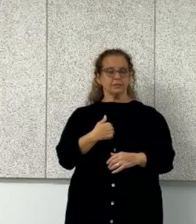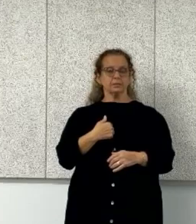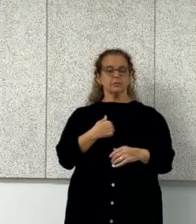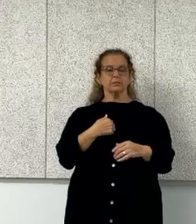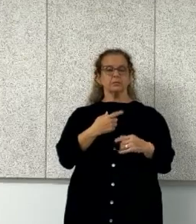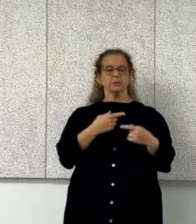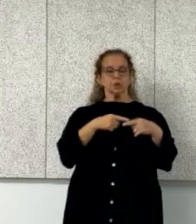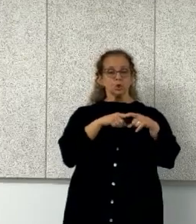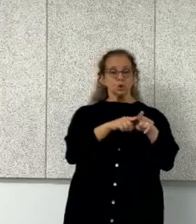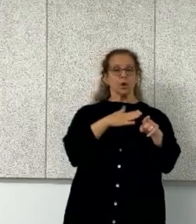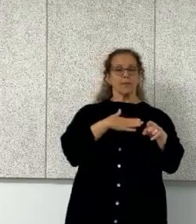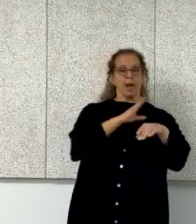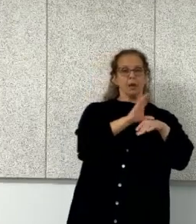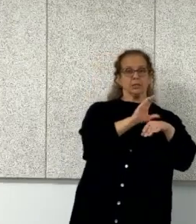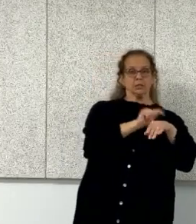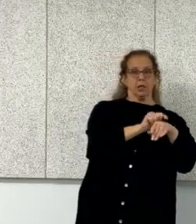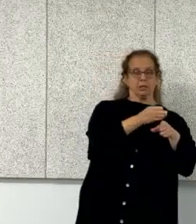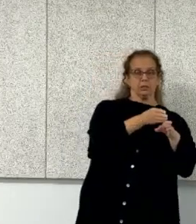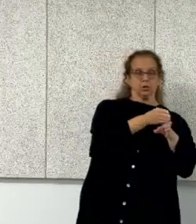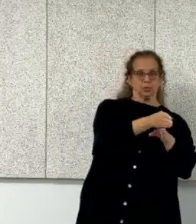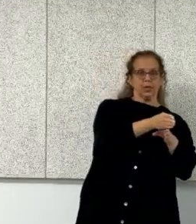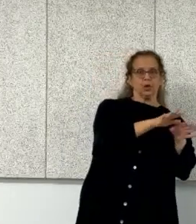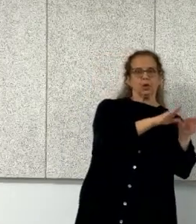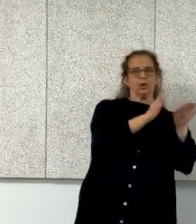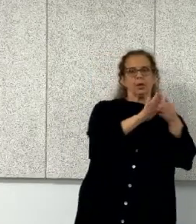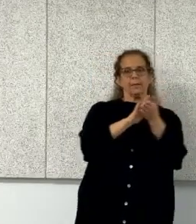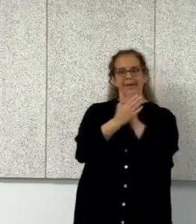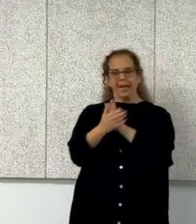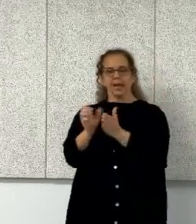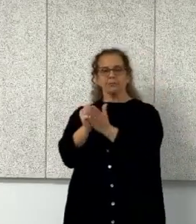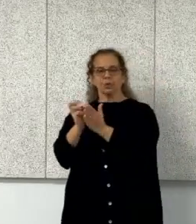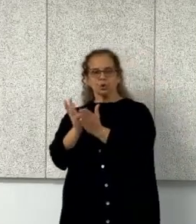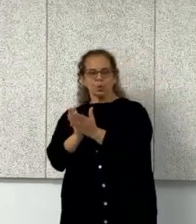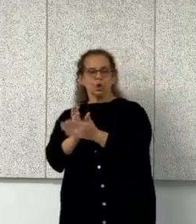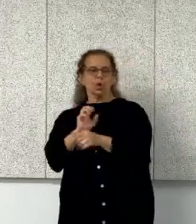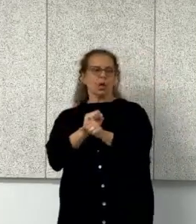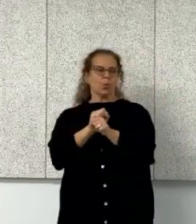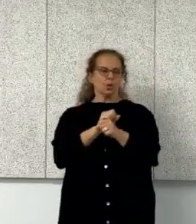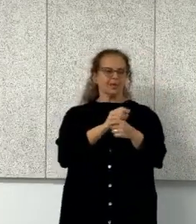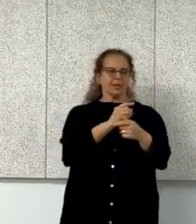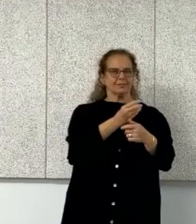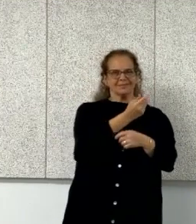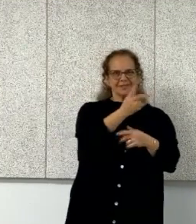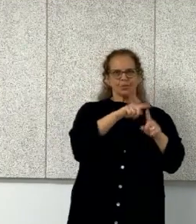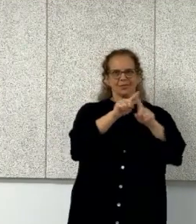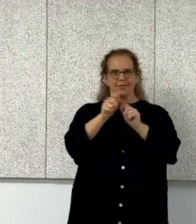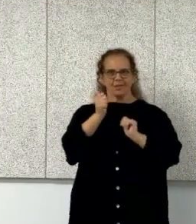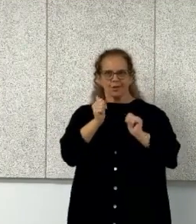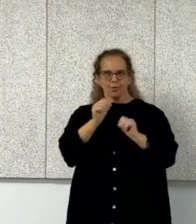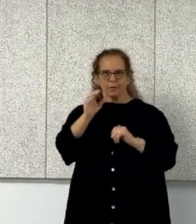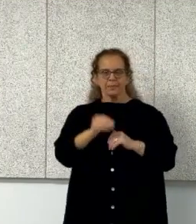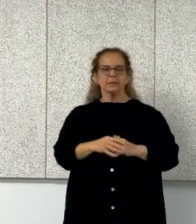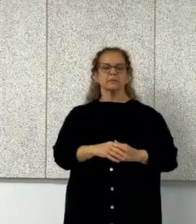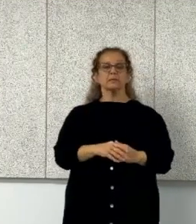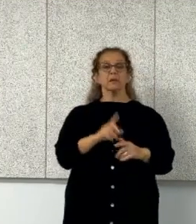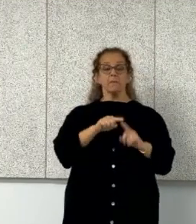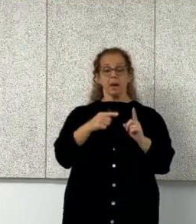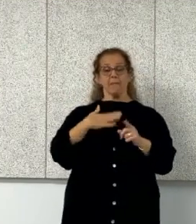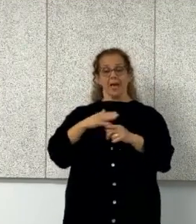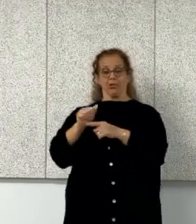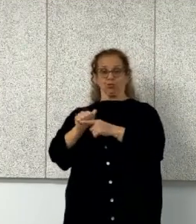consulting career. After I long ago was the head of marketing at Roundabout, Manhattan Theater Club I worked at, and a few other theaters. But I trained in social